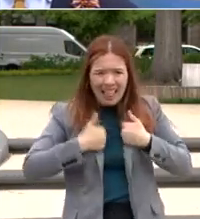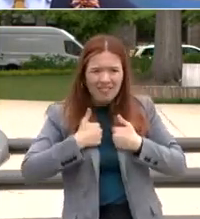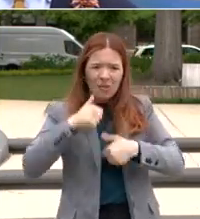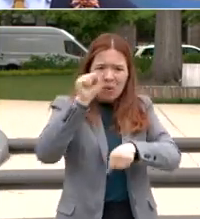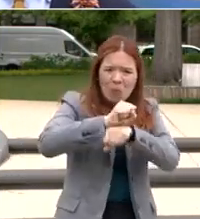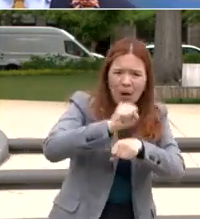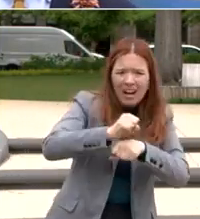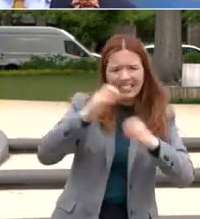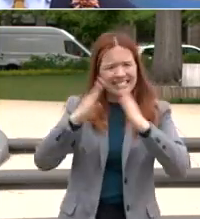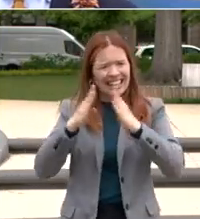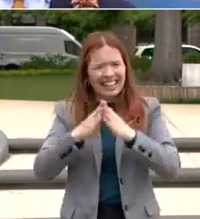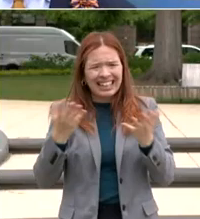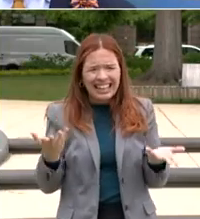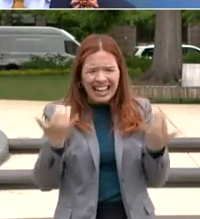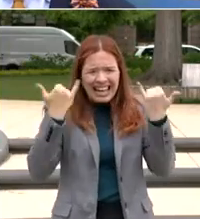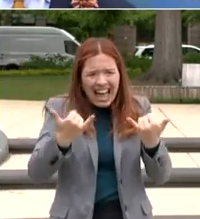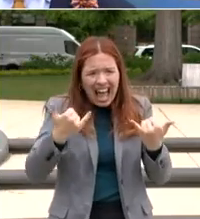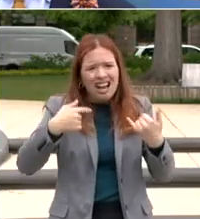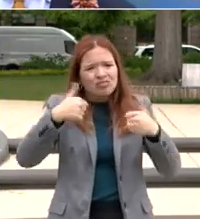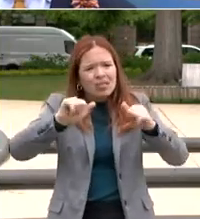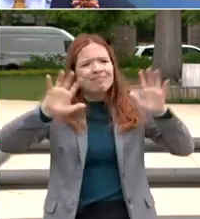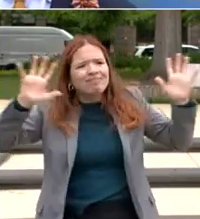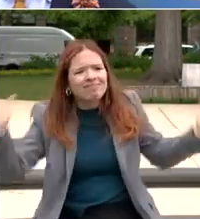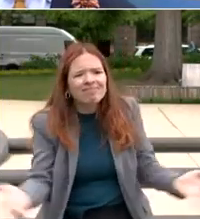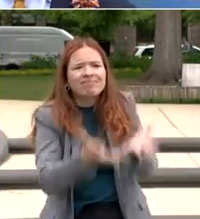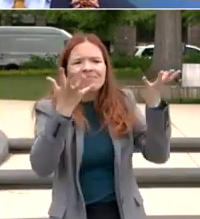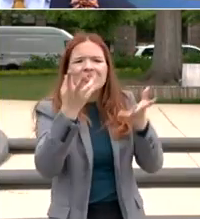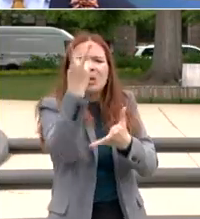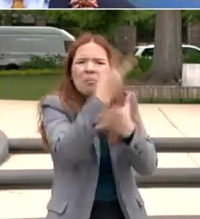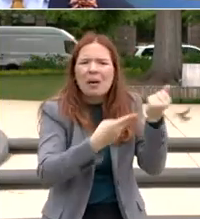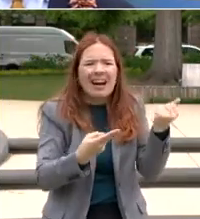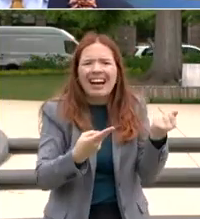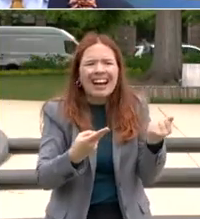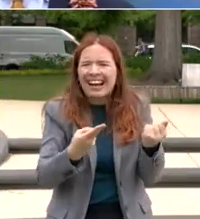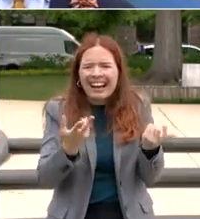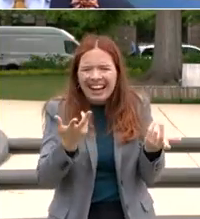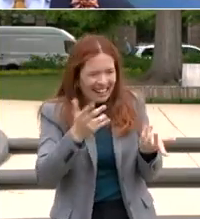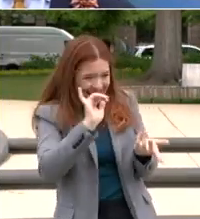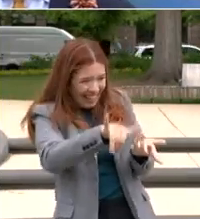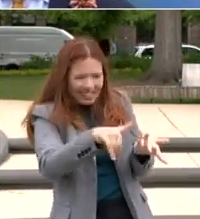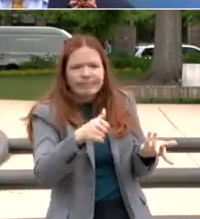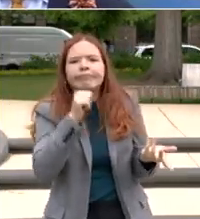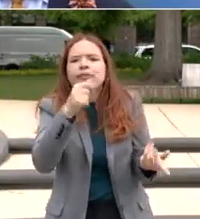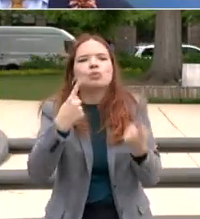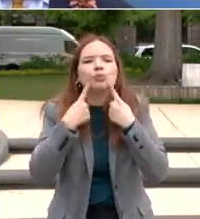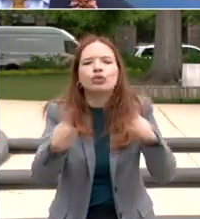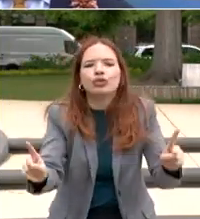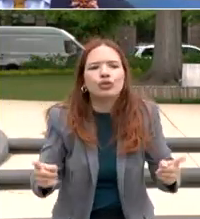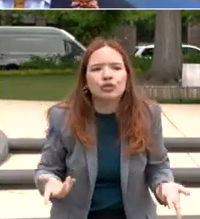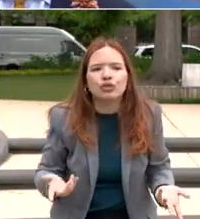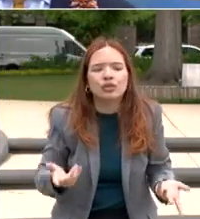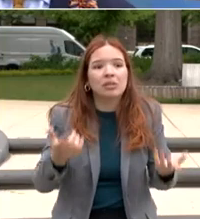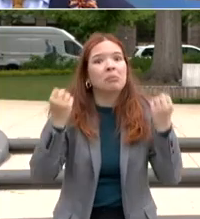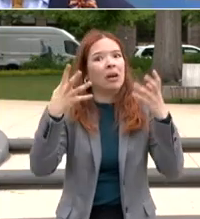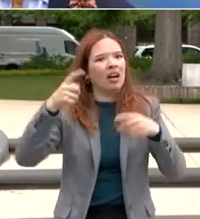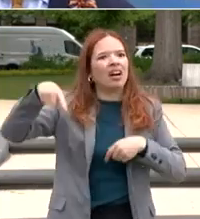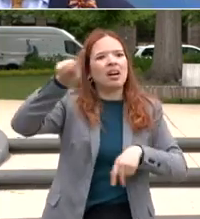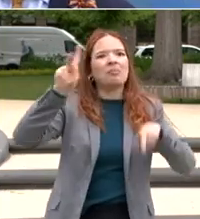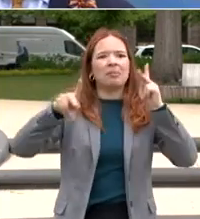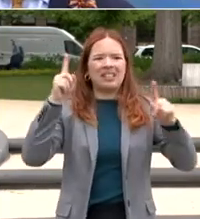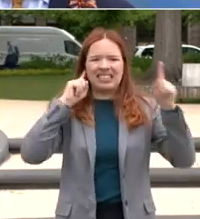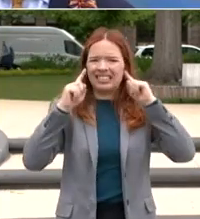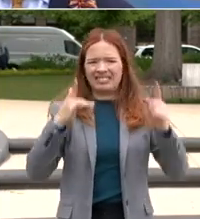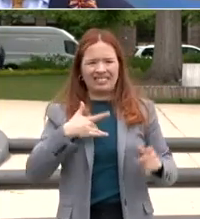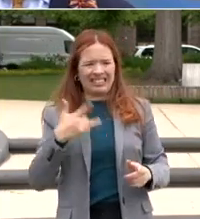to encourage both of those things. I've heard from a number of Ward 2 residents who have already expressed deep concern that this feels